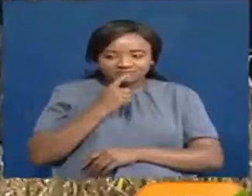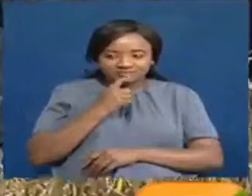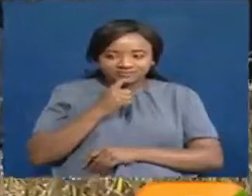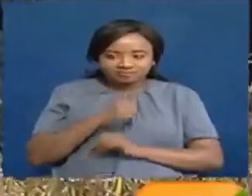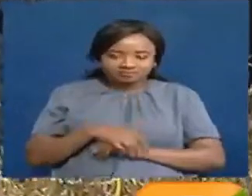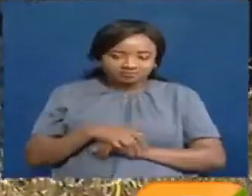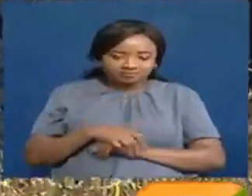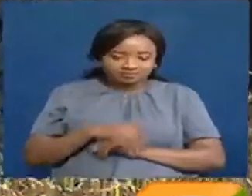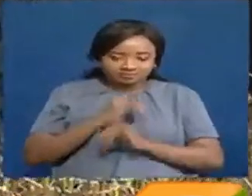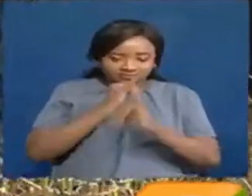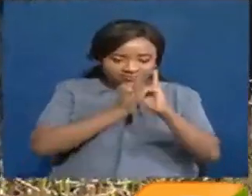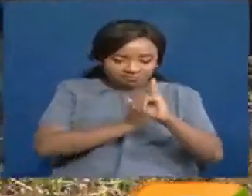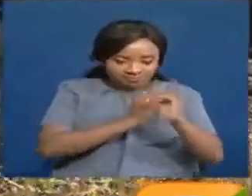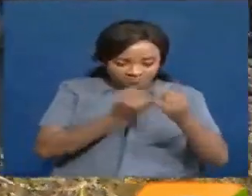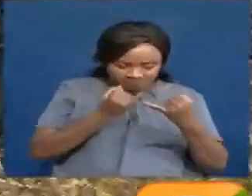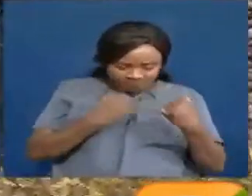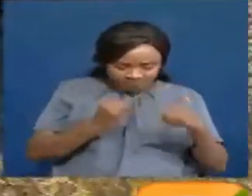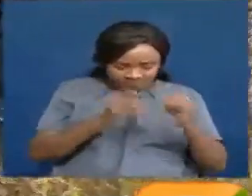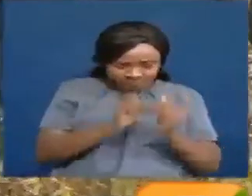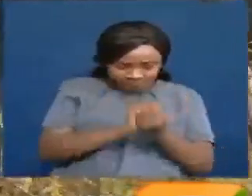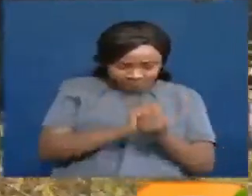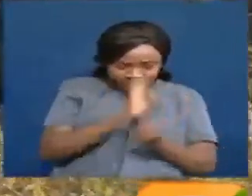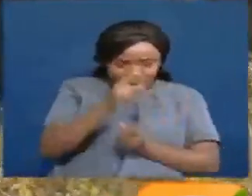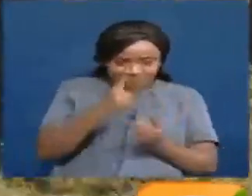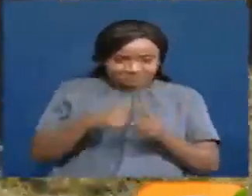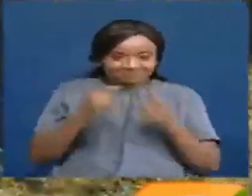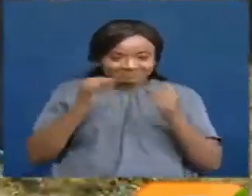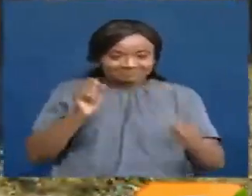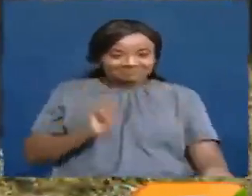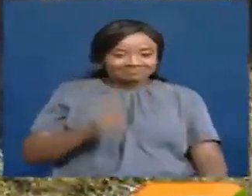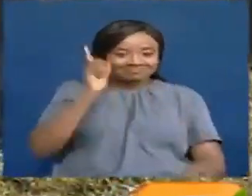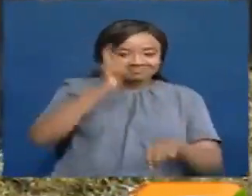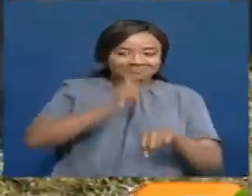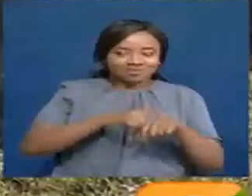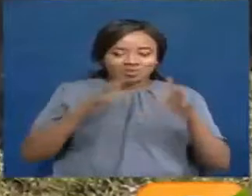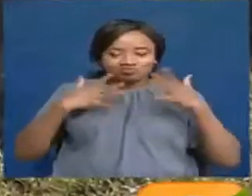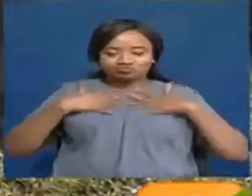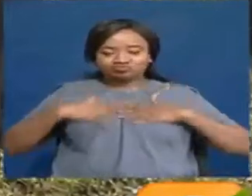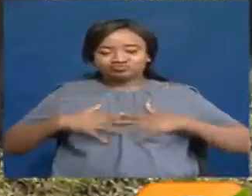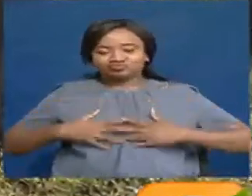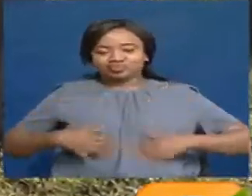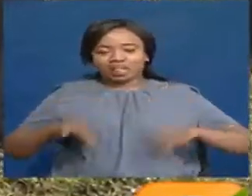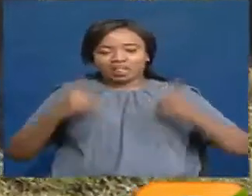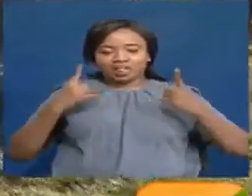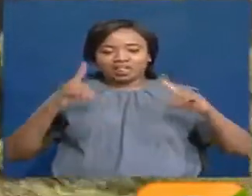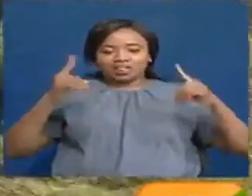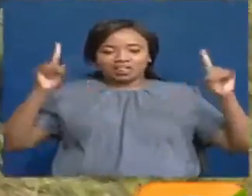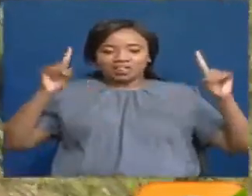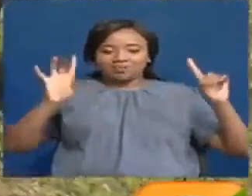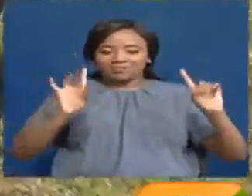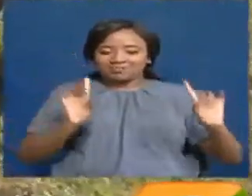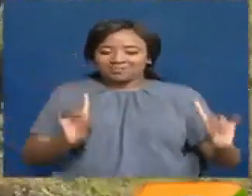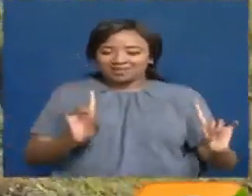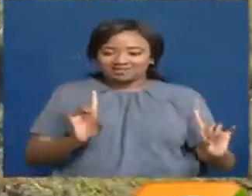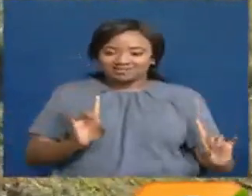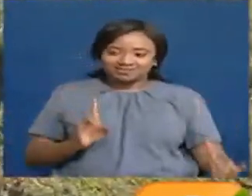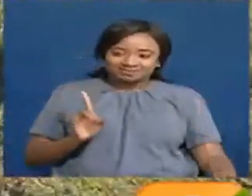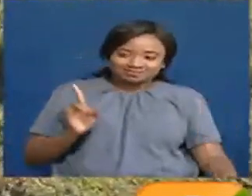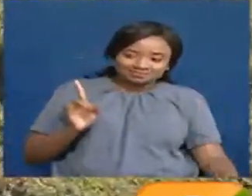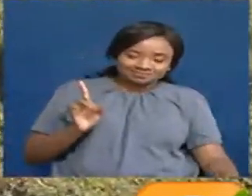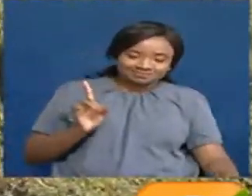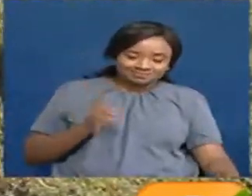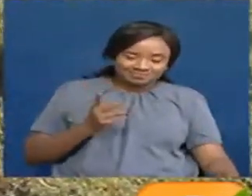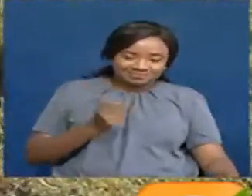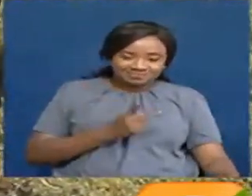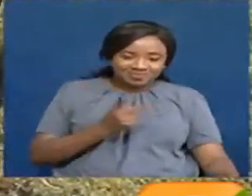It took 13 attempts, but for the first time ever, they finally succeeded. Sadly, both mother and fetus